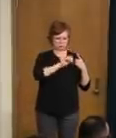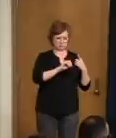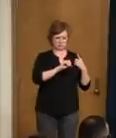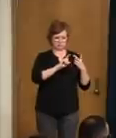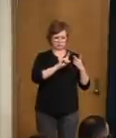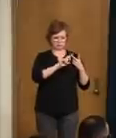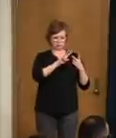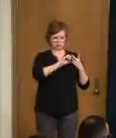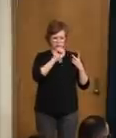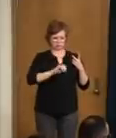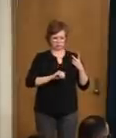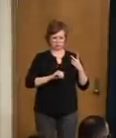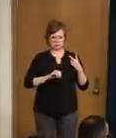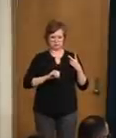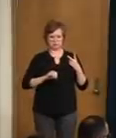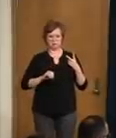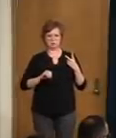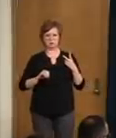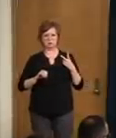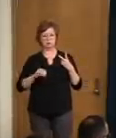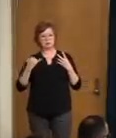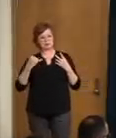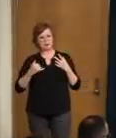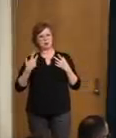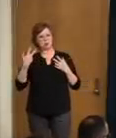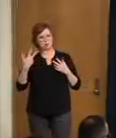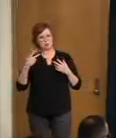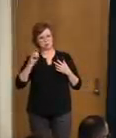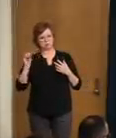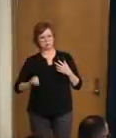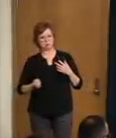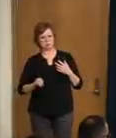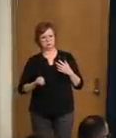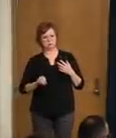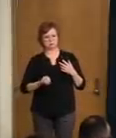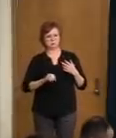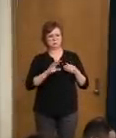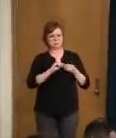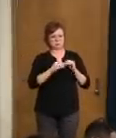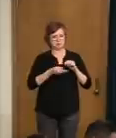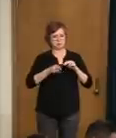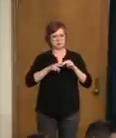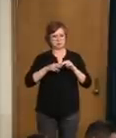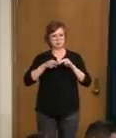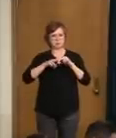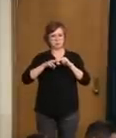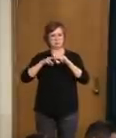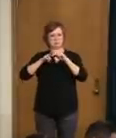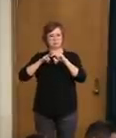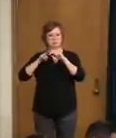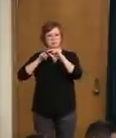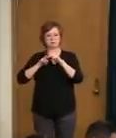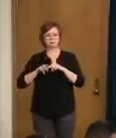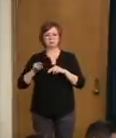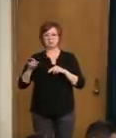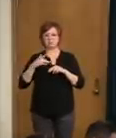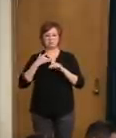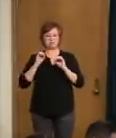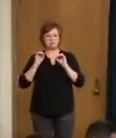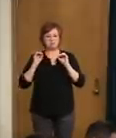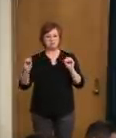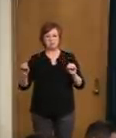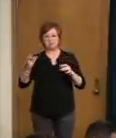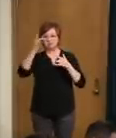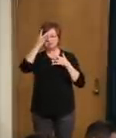than 1%. Now, in asymptomatic is 3%, so that kind of speaks to the undiagnosed infectives. That's why